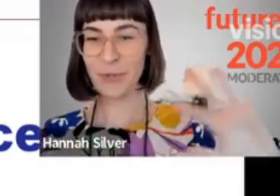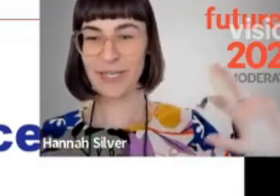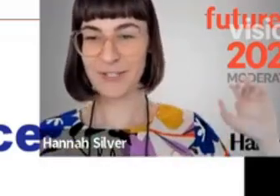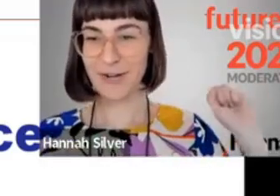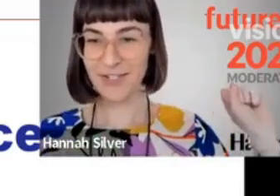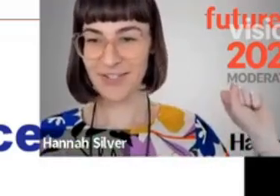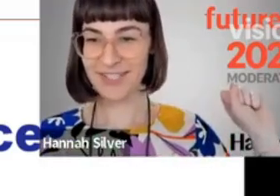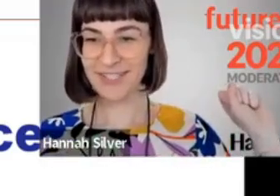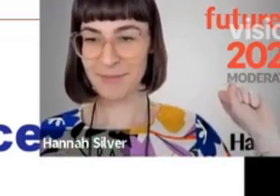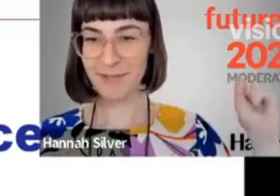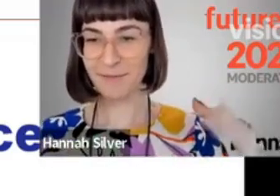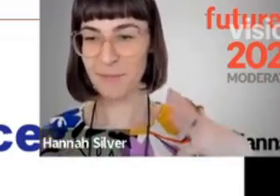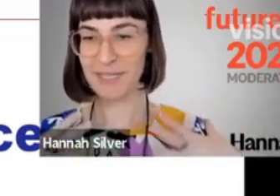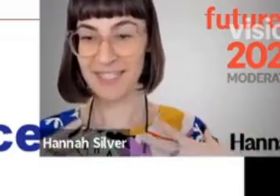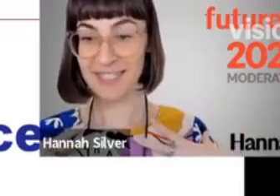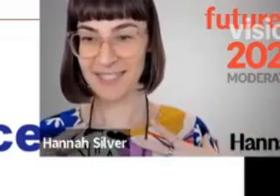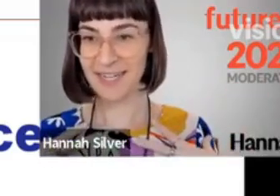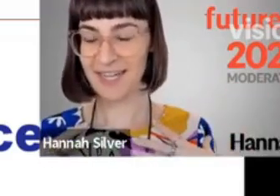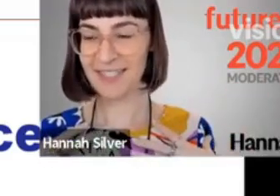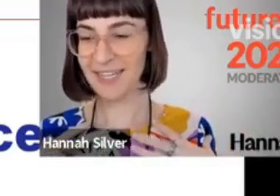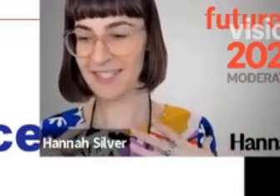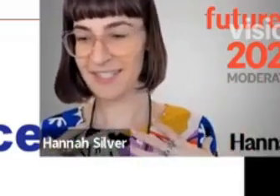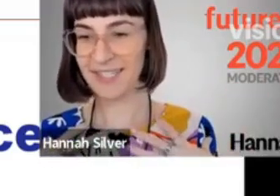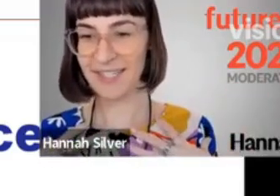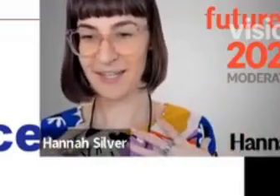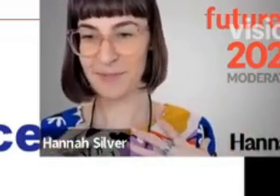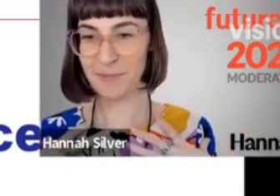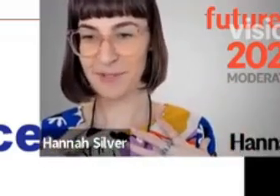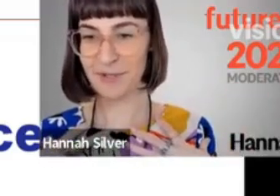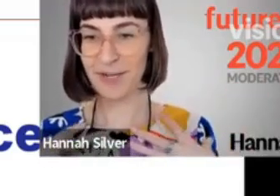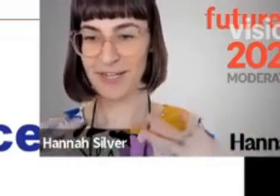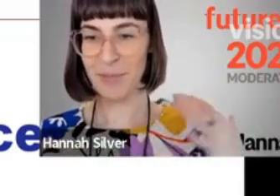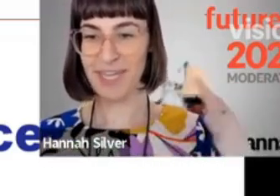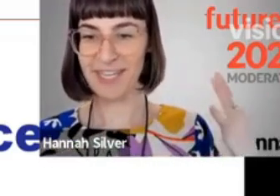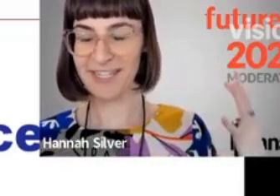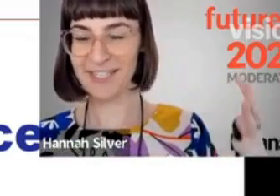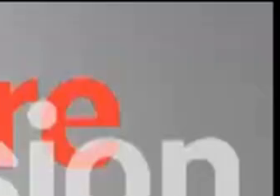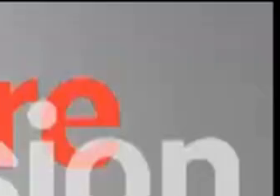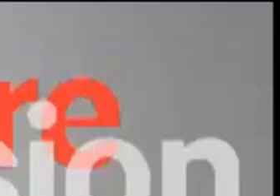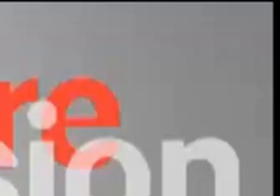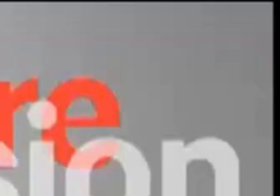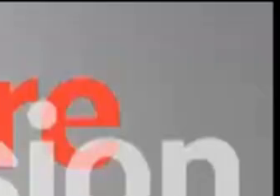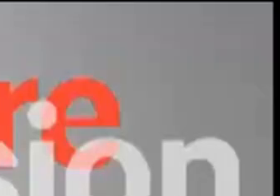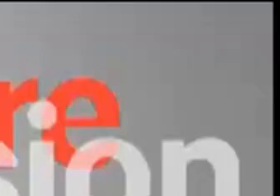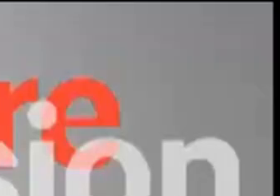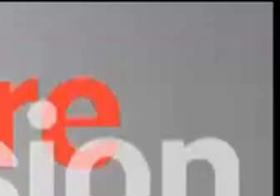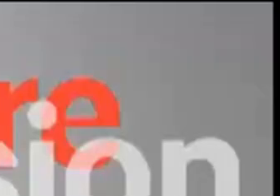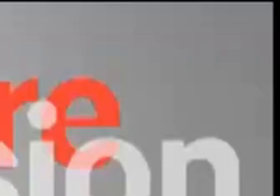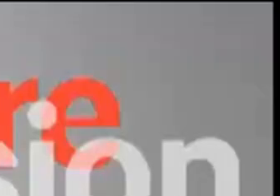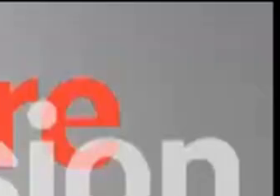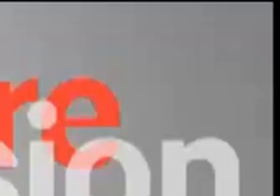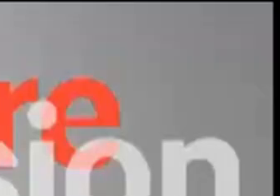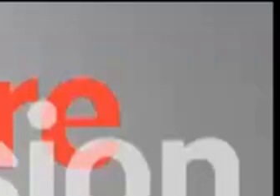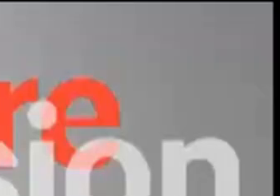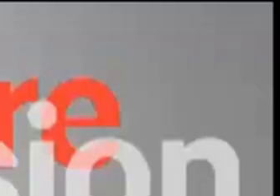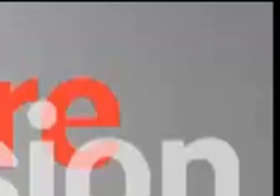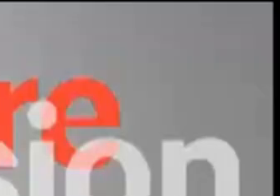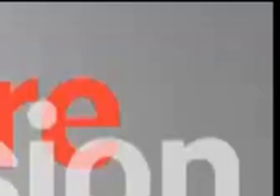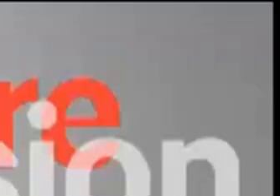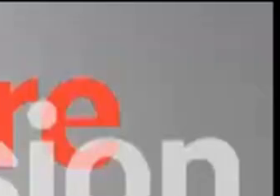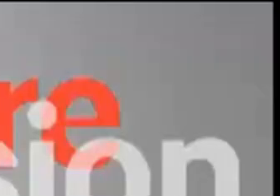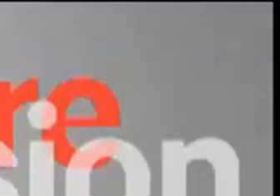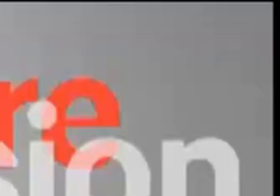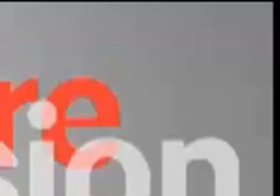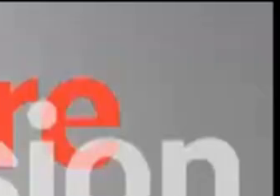just a quick stretch. This is something for me, this is an access need. I'm someone with chronic pain. And so just having an opportunity to